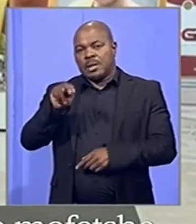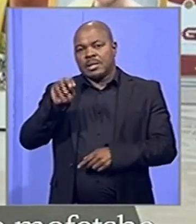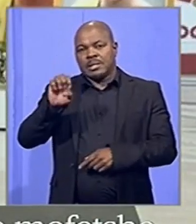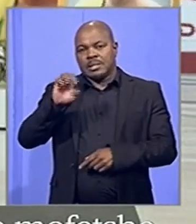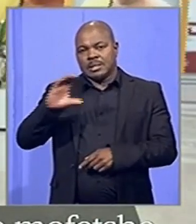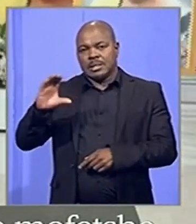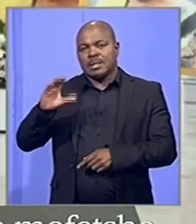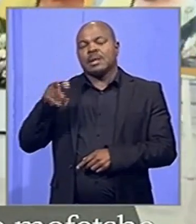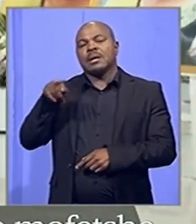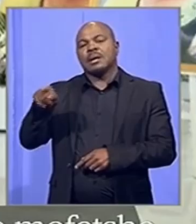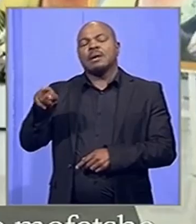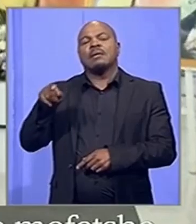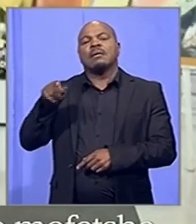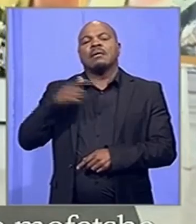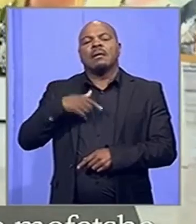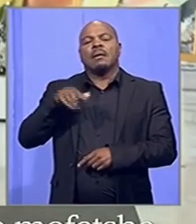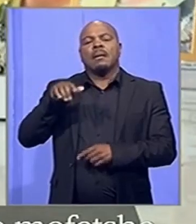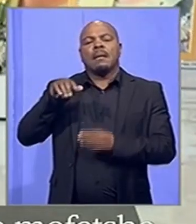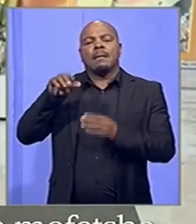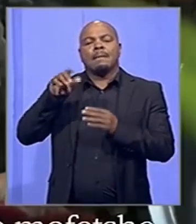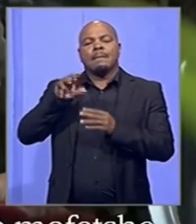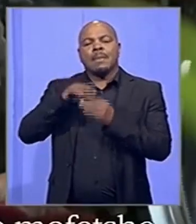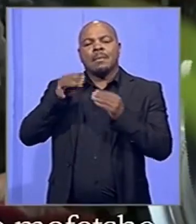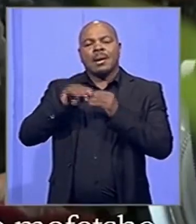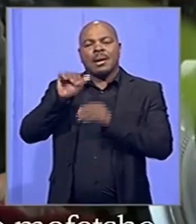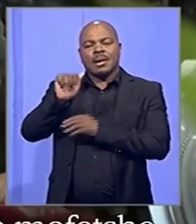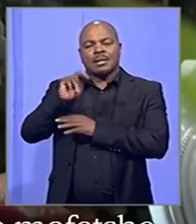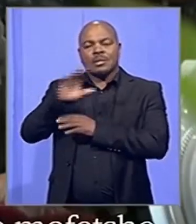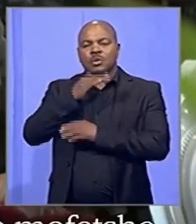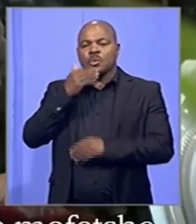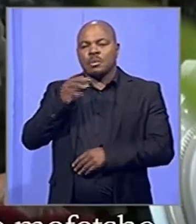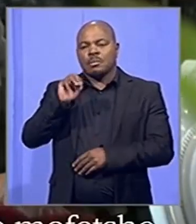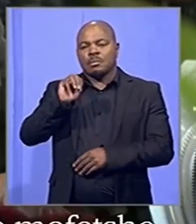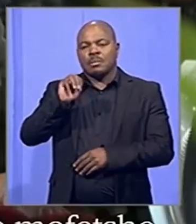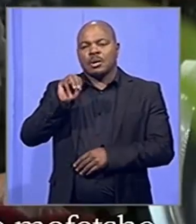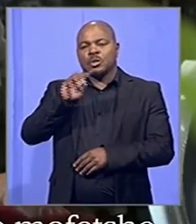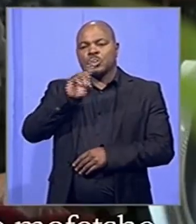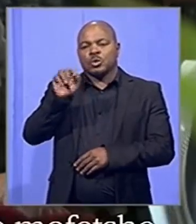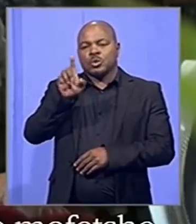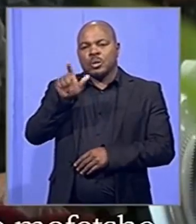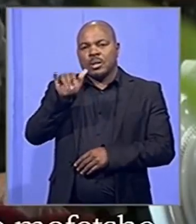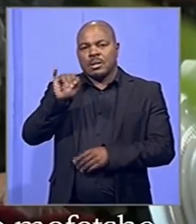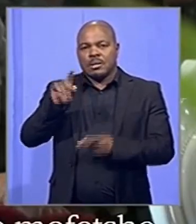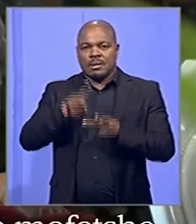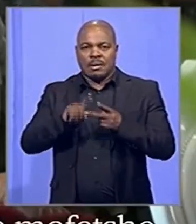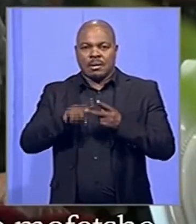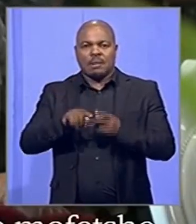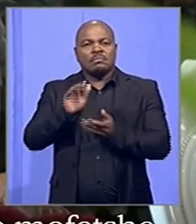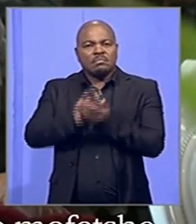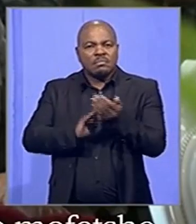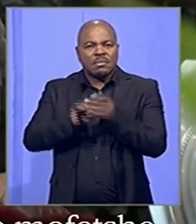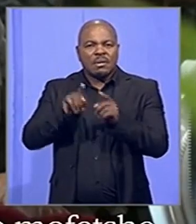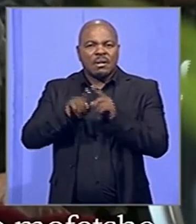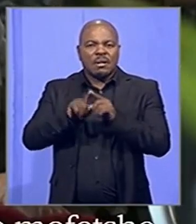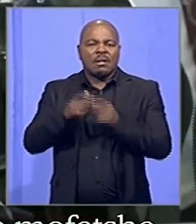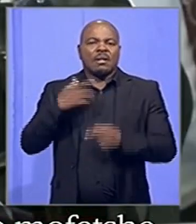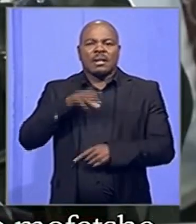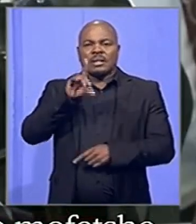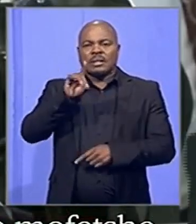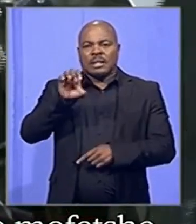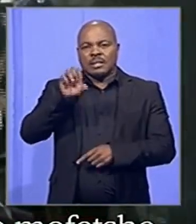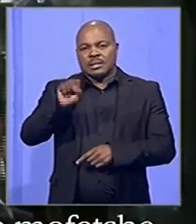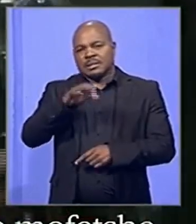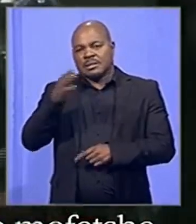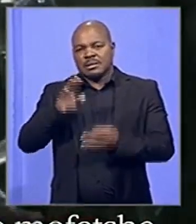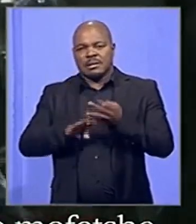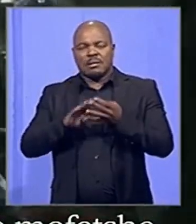ya ANC Ngaka Zweli Mkhize, moetapele wa ACT Ace Magashule le letona la mehleng la puso ya kopanelo Des van Rooyen